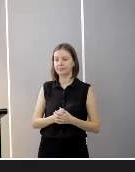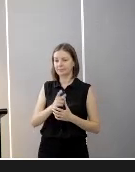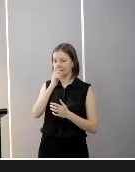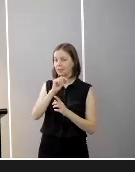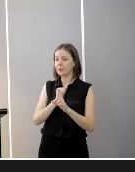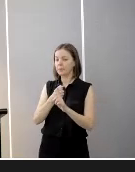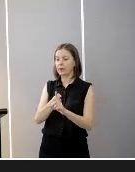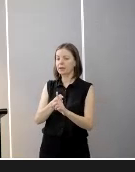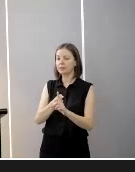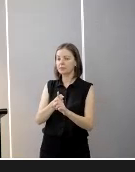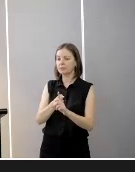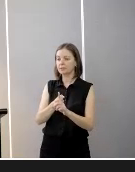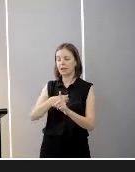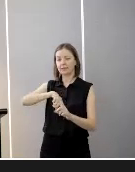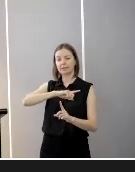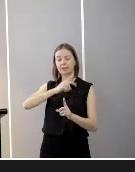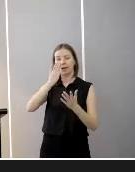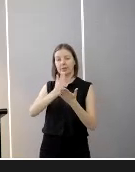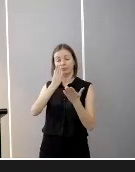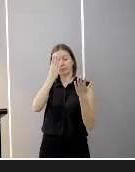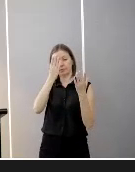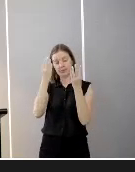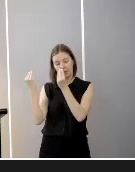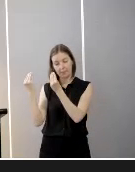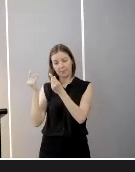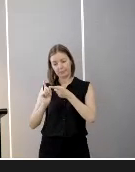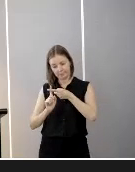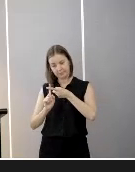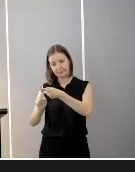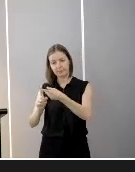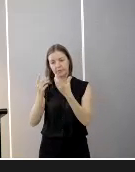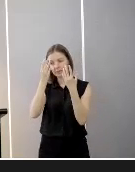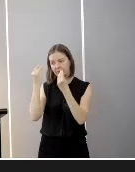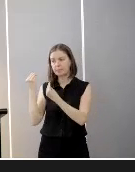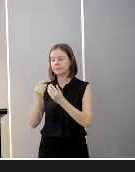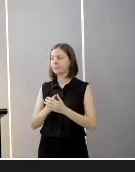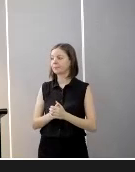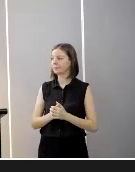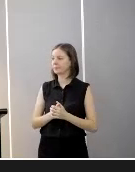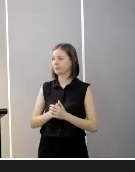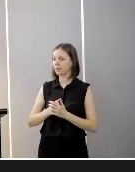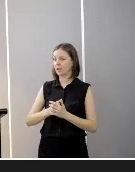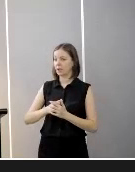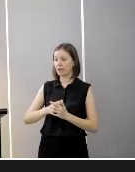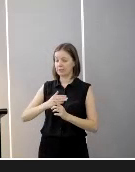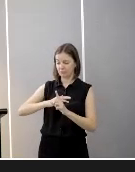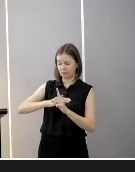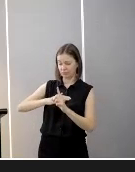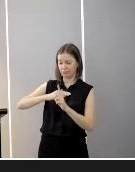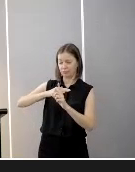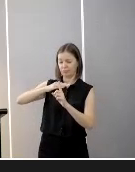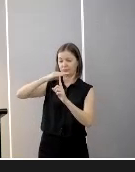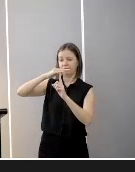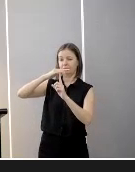affect our ability to fall asleep and stay asleep. We know that increased temperature is associated